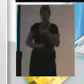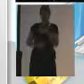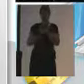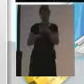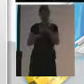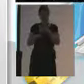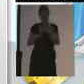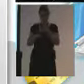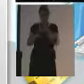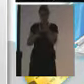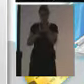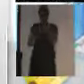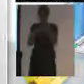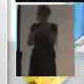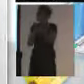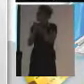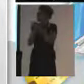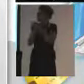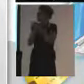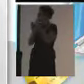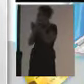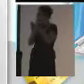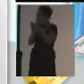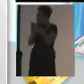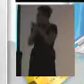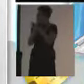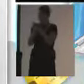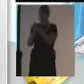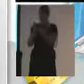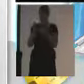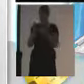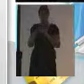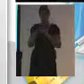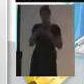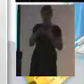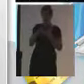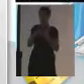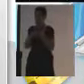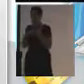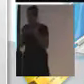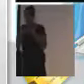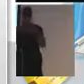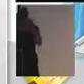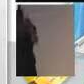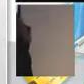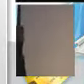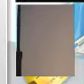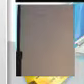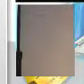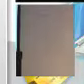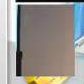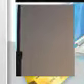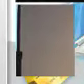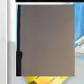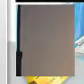have sensors also providing information in all of this stretch, not only about